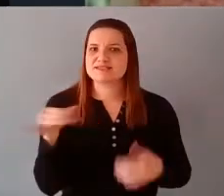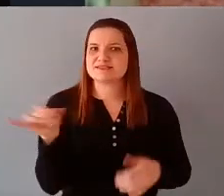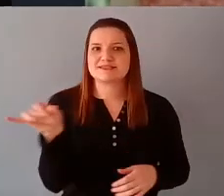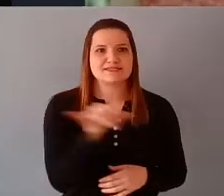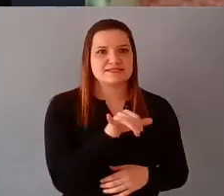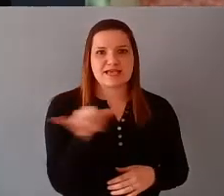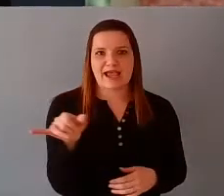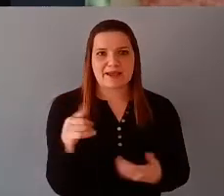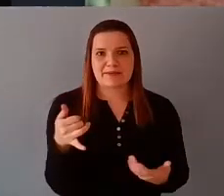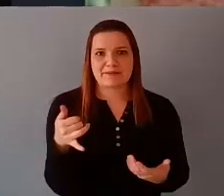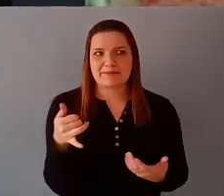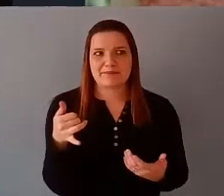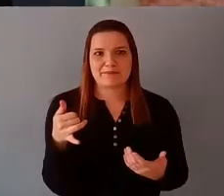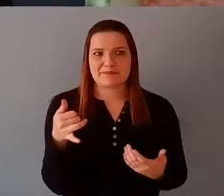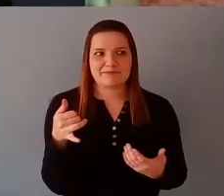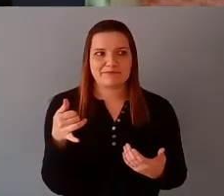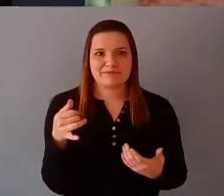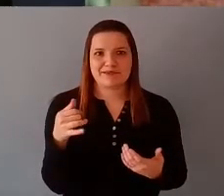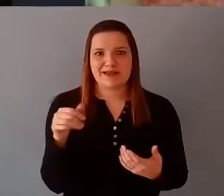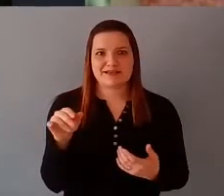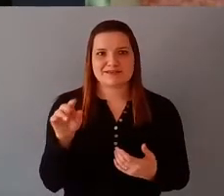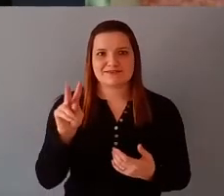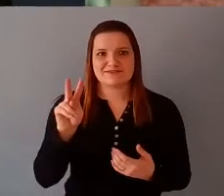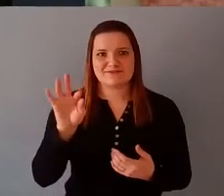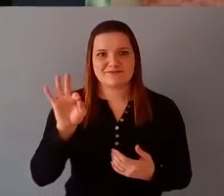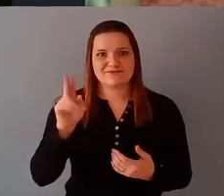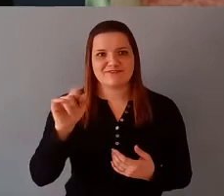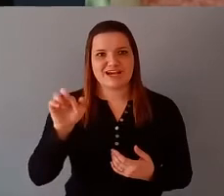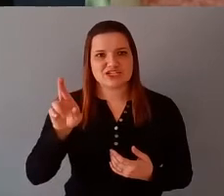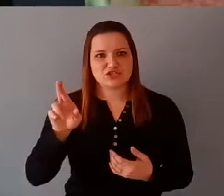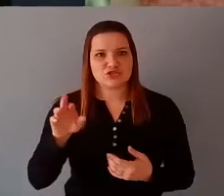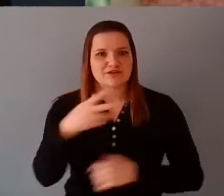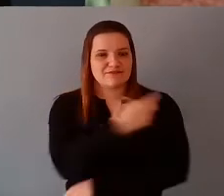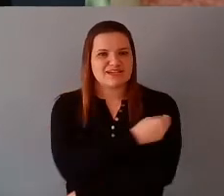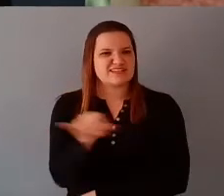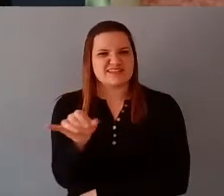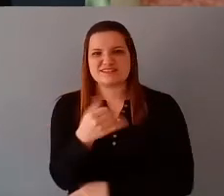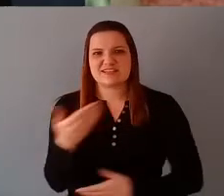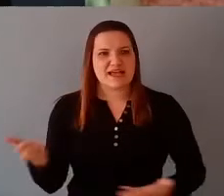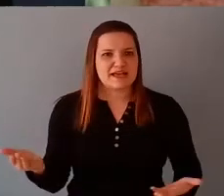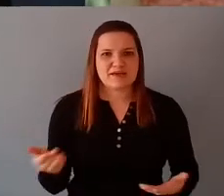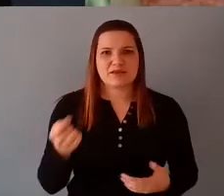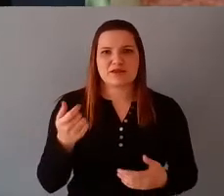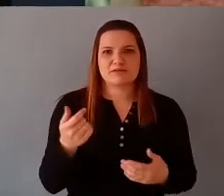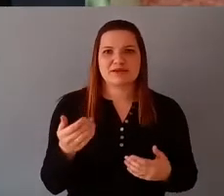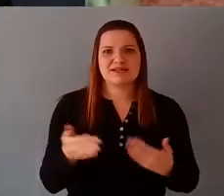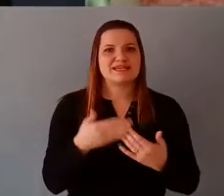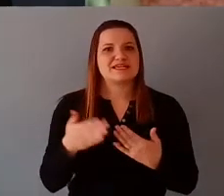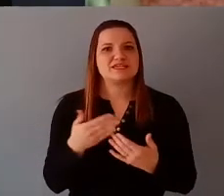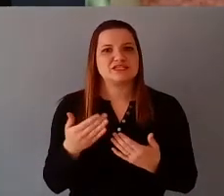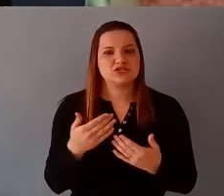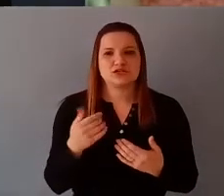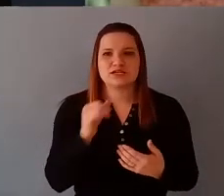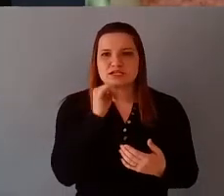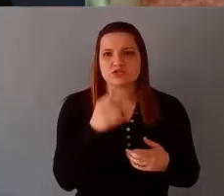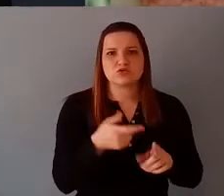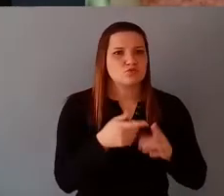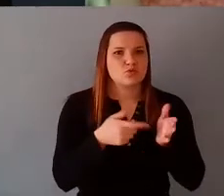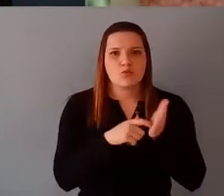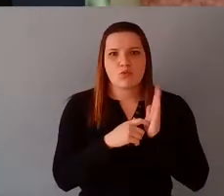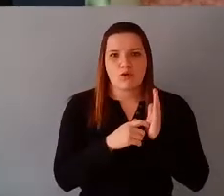same effectiveness as the Pfizer vaccine. It actually is a little bit easier to handle. It doesn't